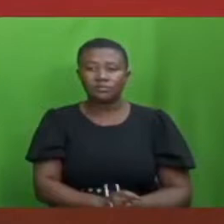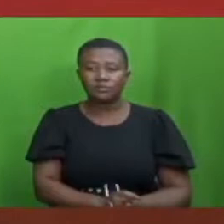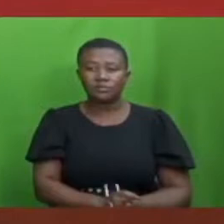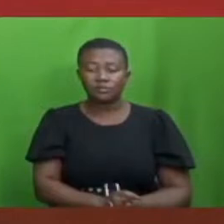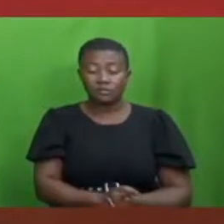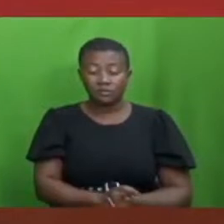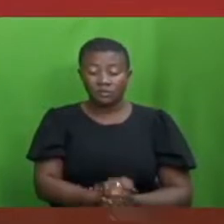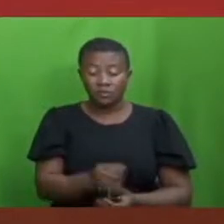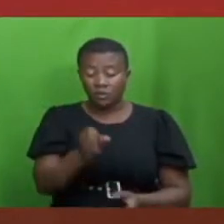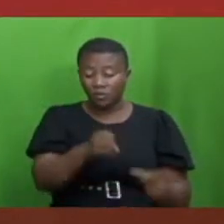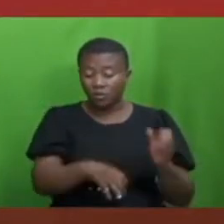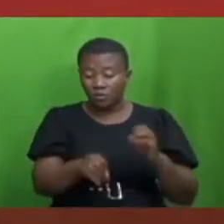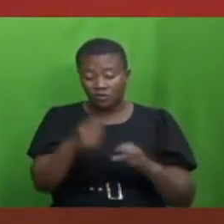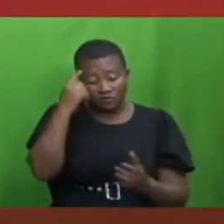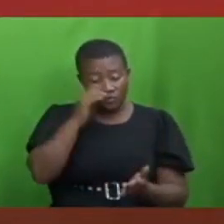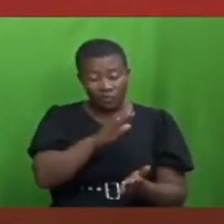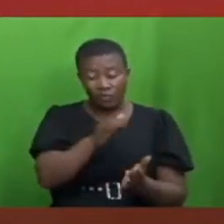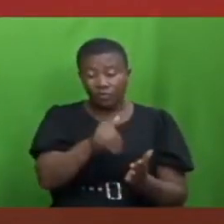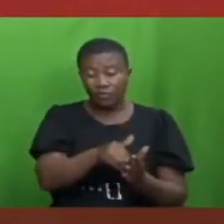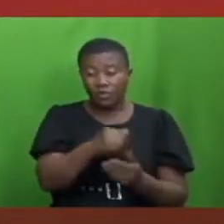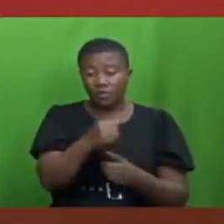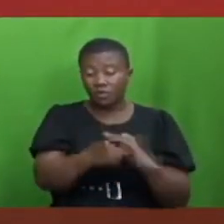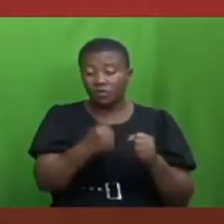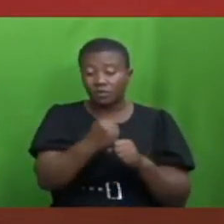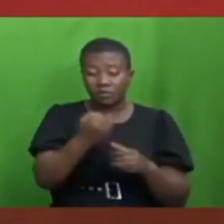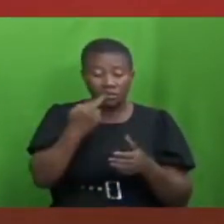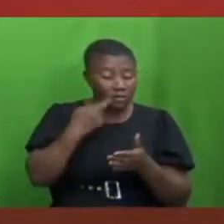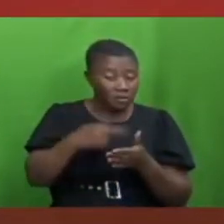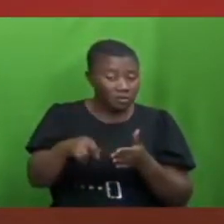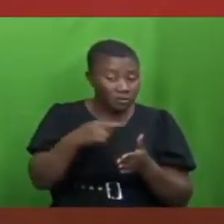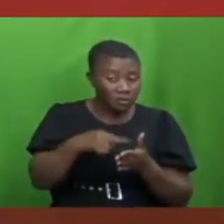particularly the business statement for the week,